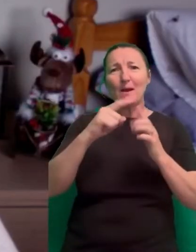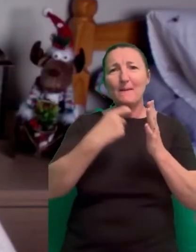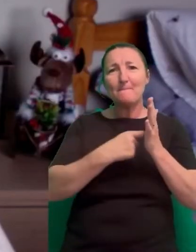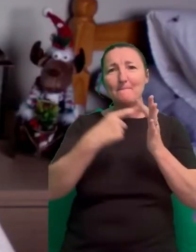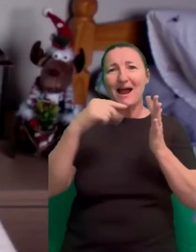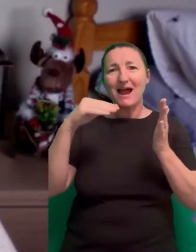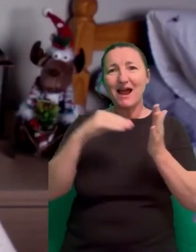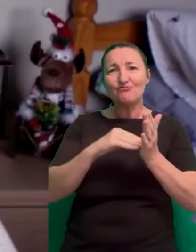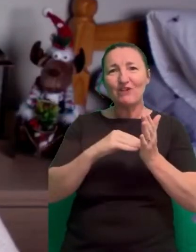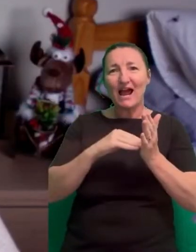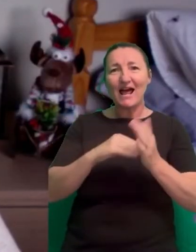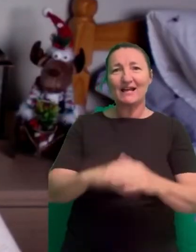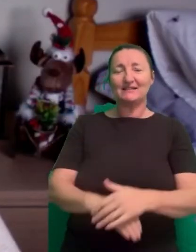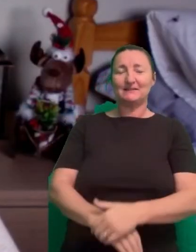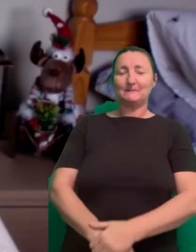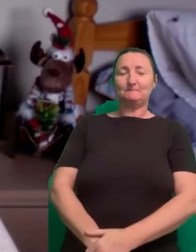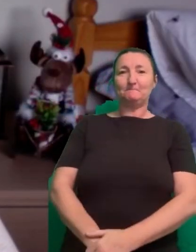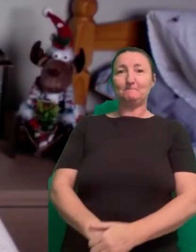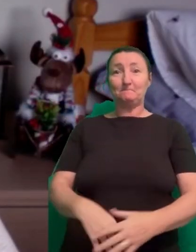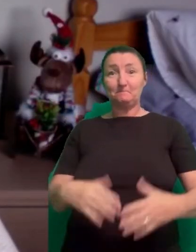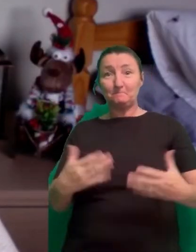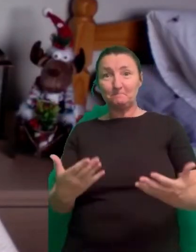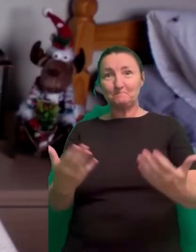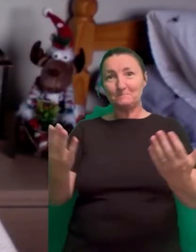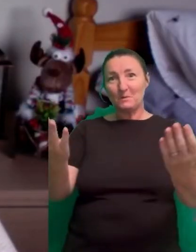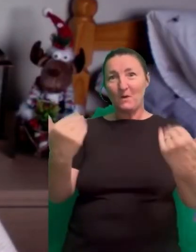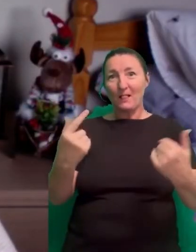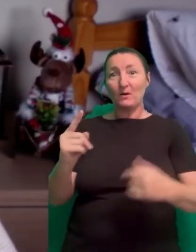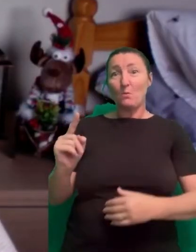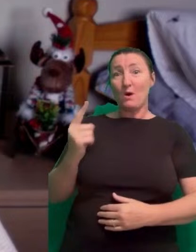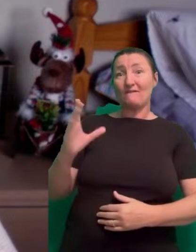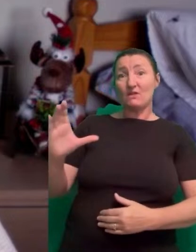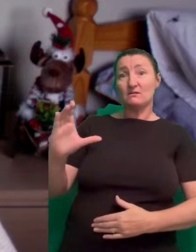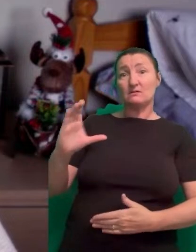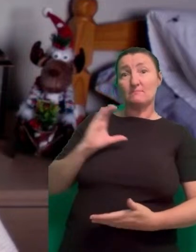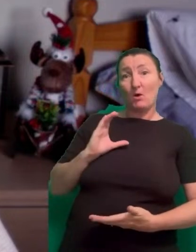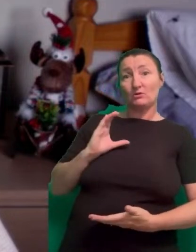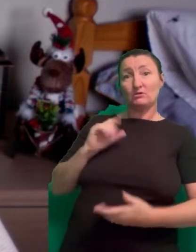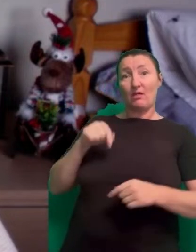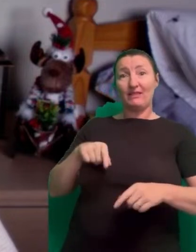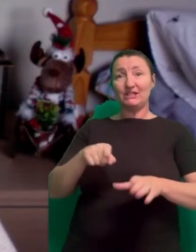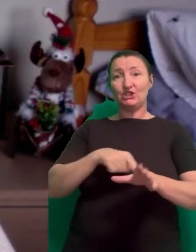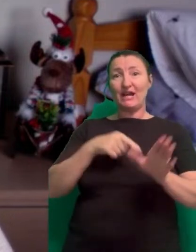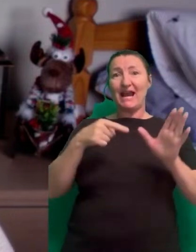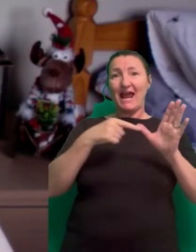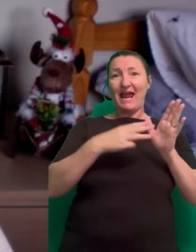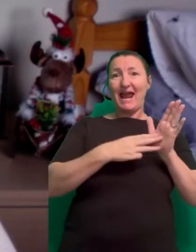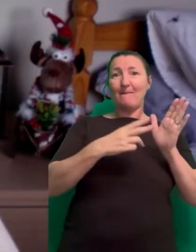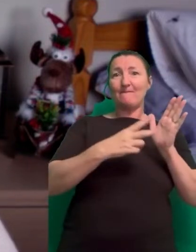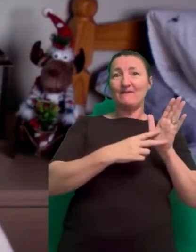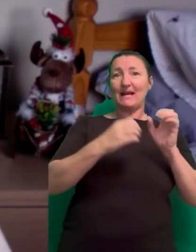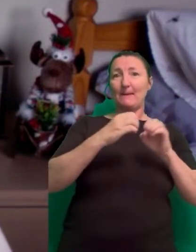Thanks, Perez. I'd now like to welcome one of our sponsors this year,